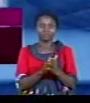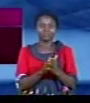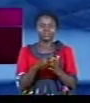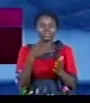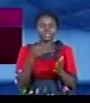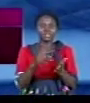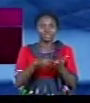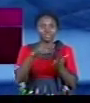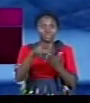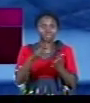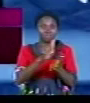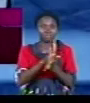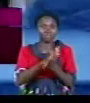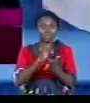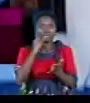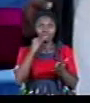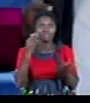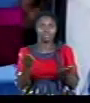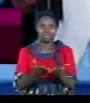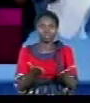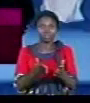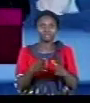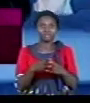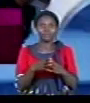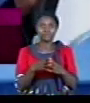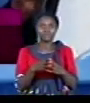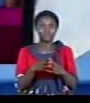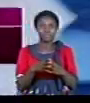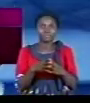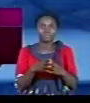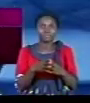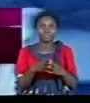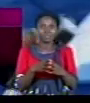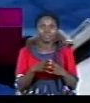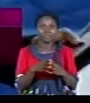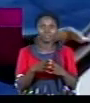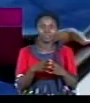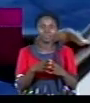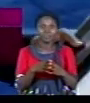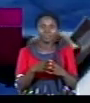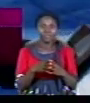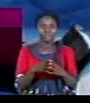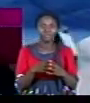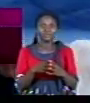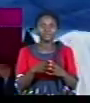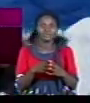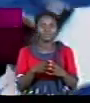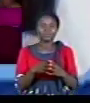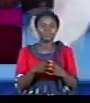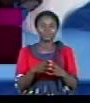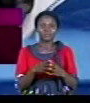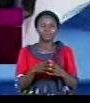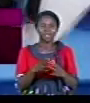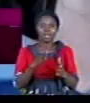been, I did another test, and it has shown that my liver functioning test is normal.